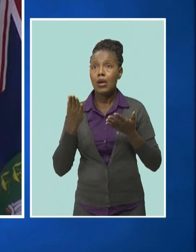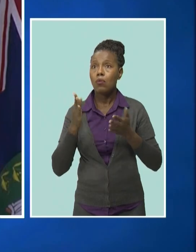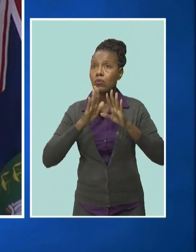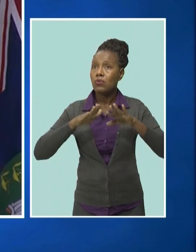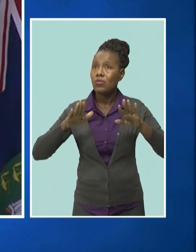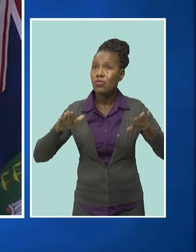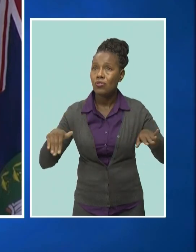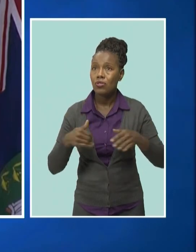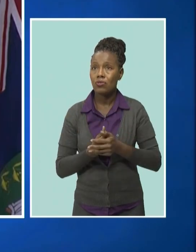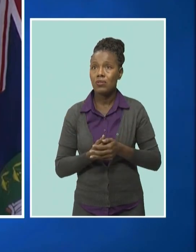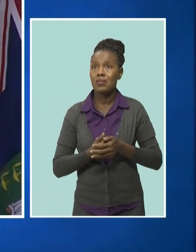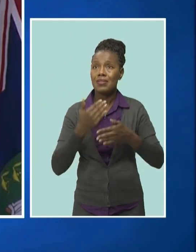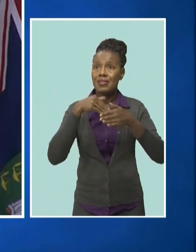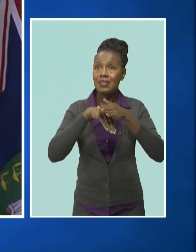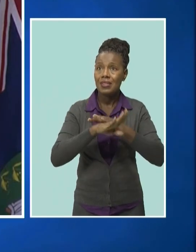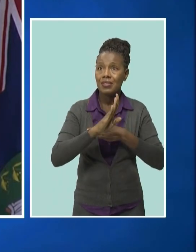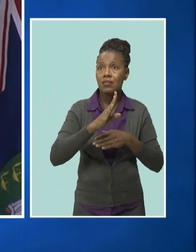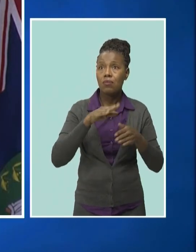secondary, and into tertiary.